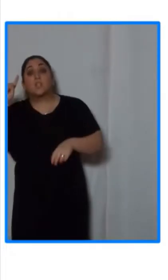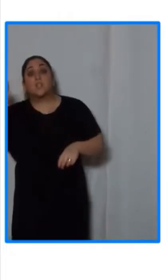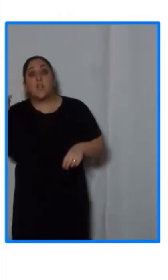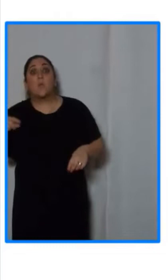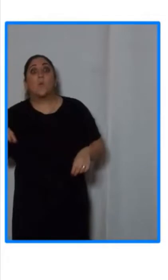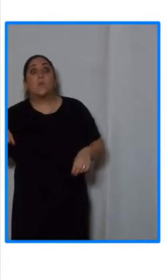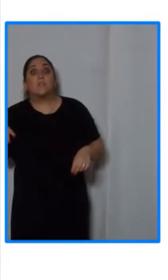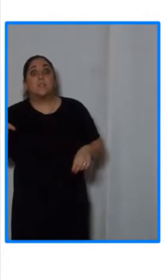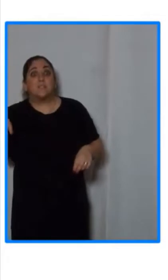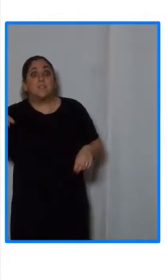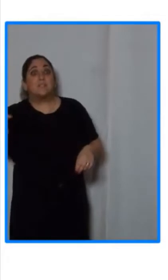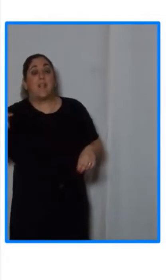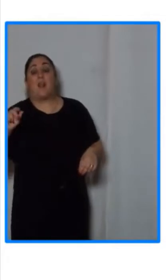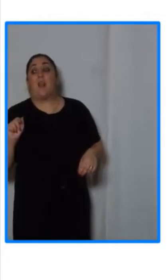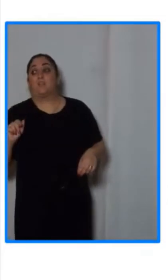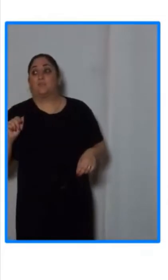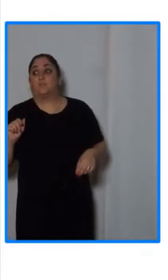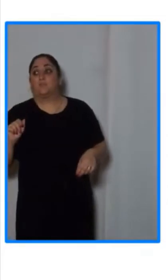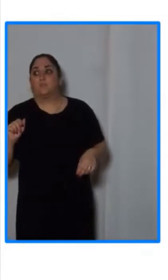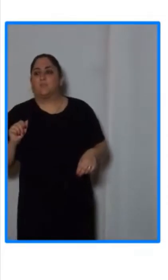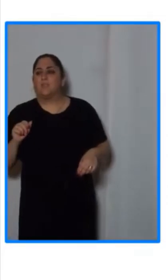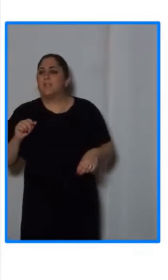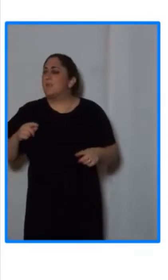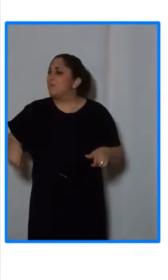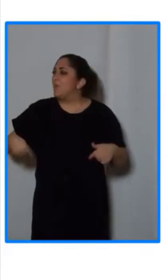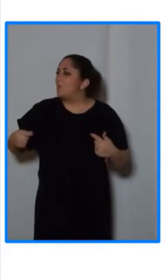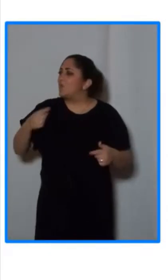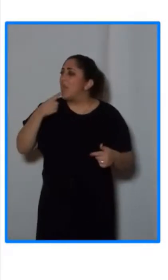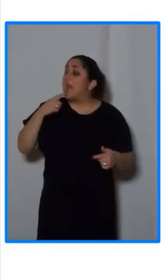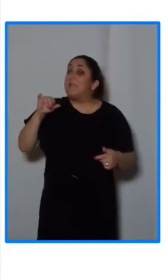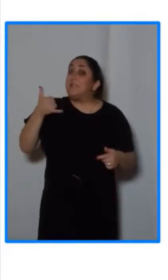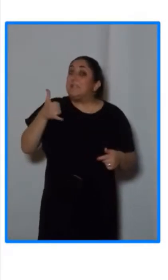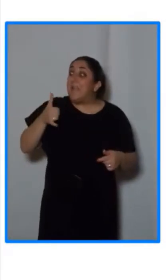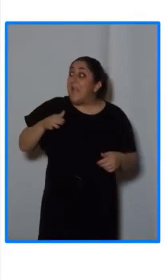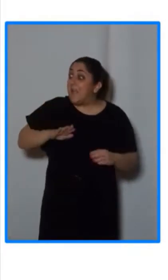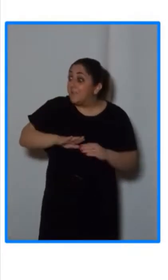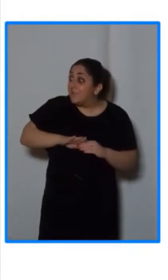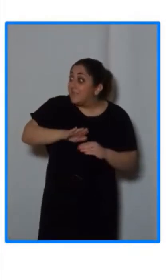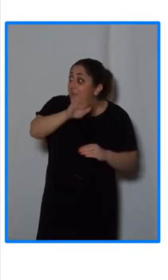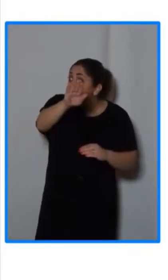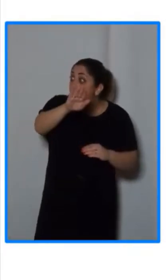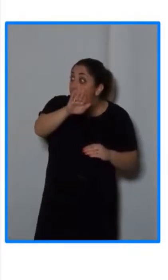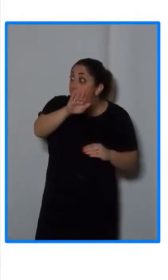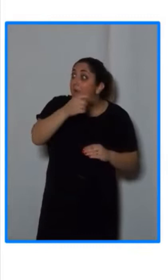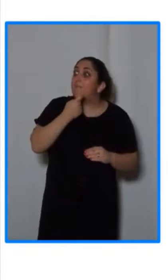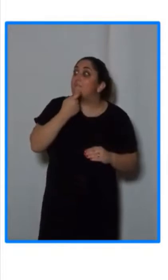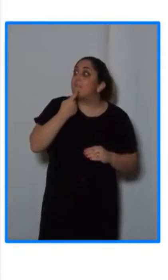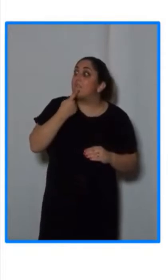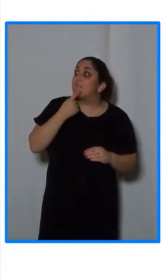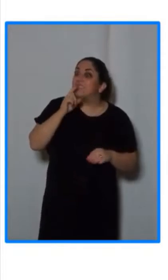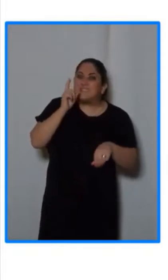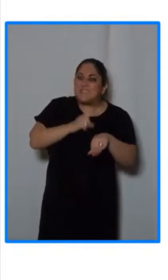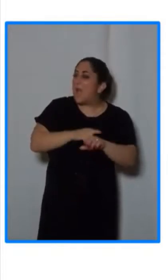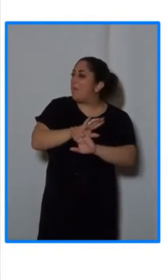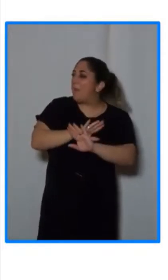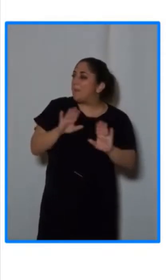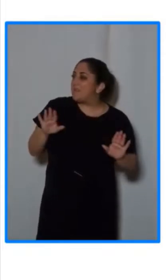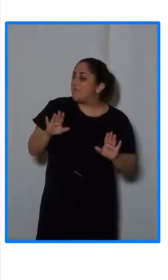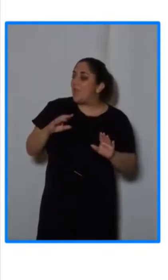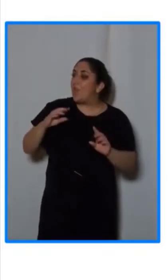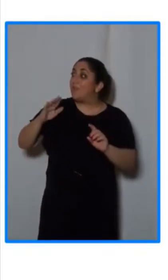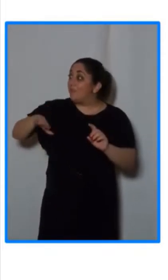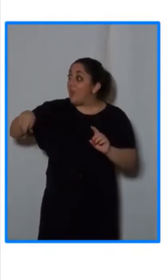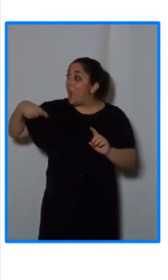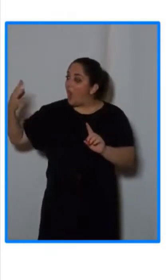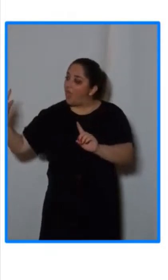then the wheelchair user is answering, but if you shovel the ramp, we can all get in. And that is summarizing accessibility.